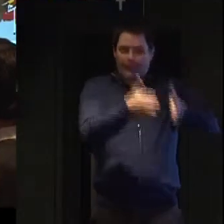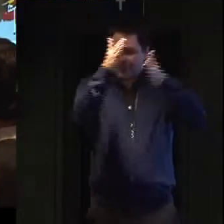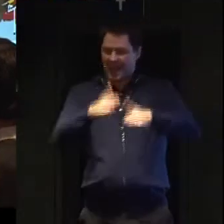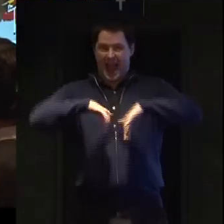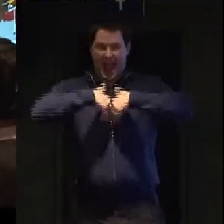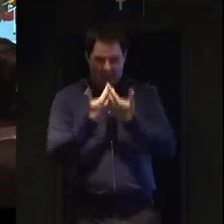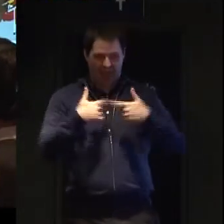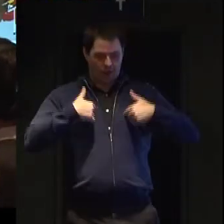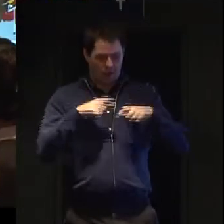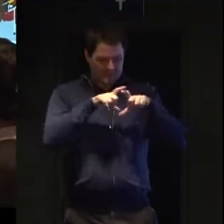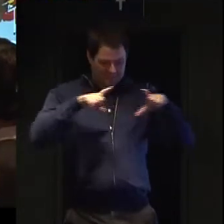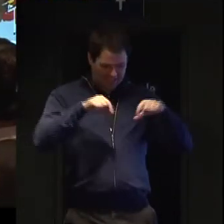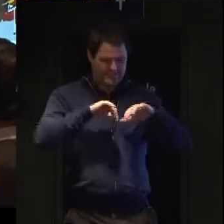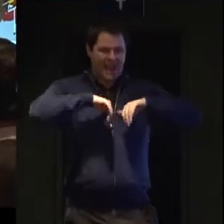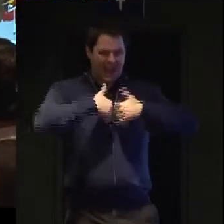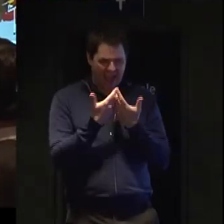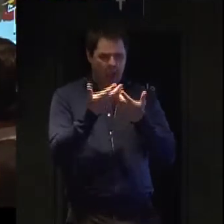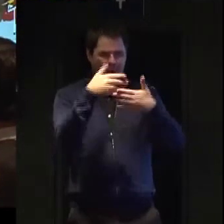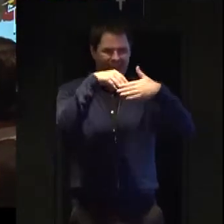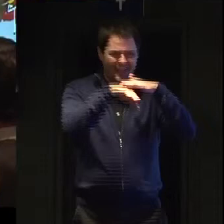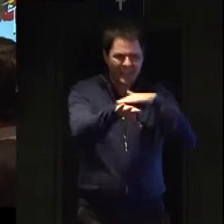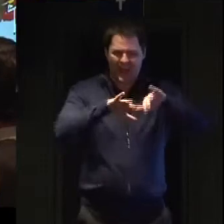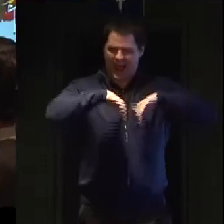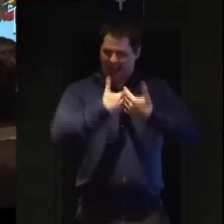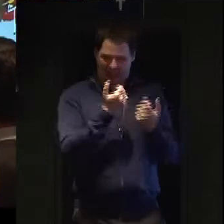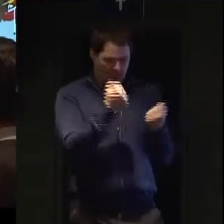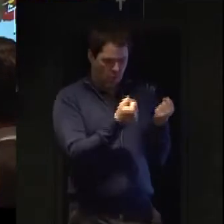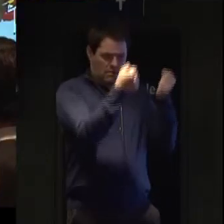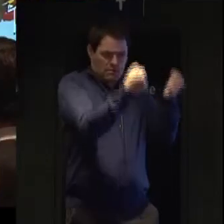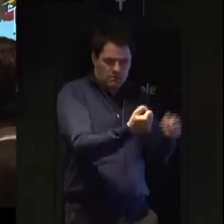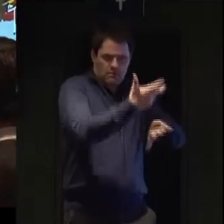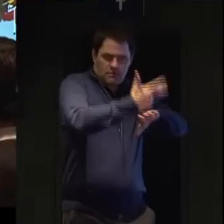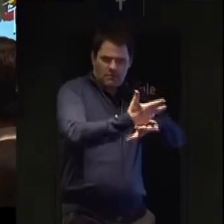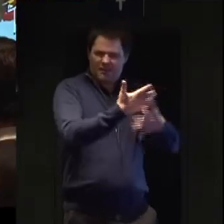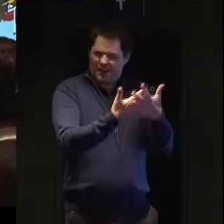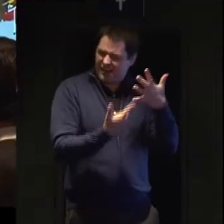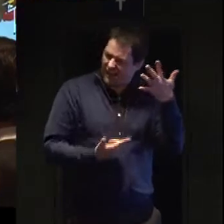clear how you can buy tickets, and we're not having disability liaison officers who are working with the fans properly.